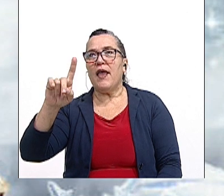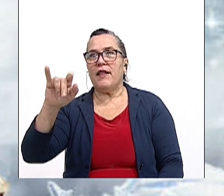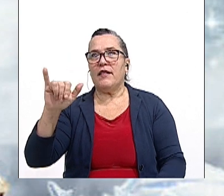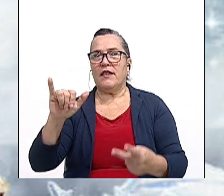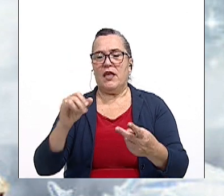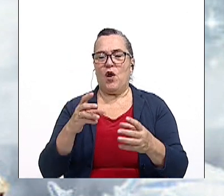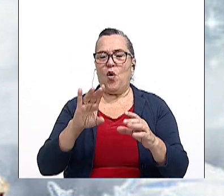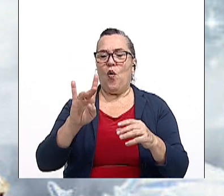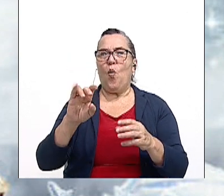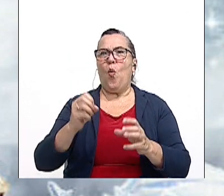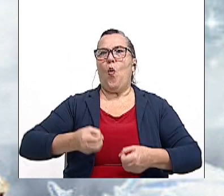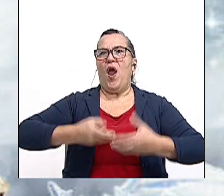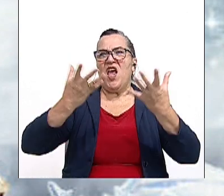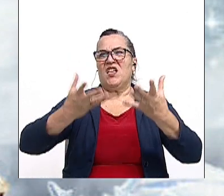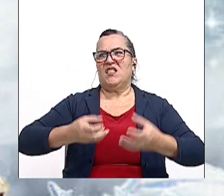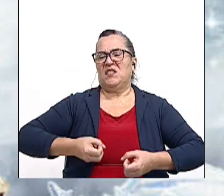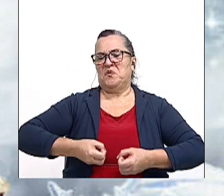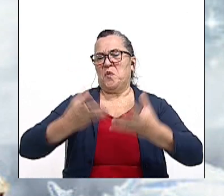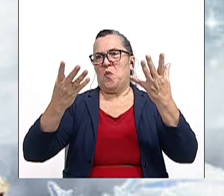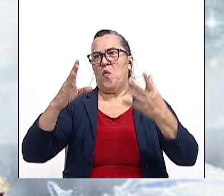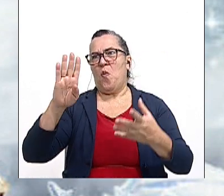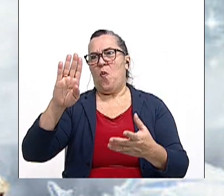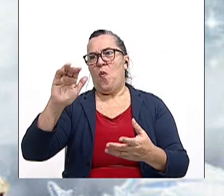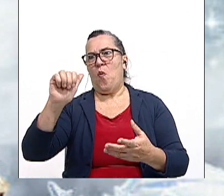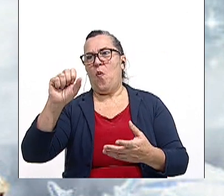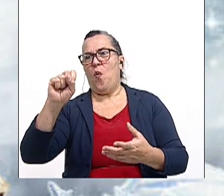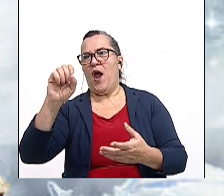Waste. Waste.